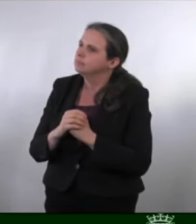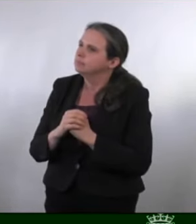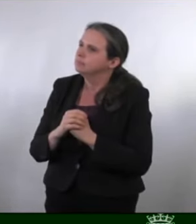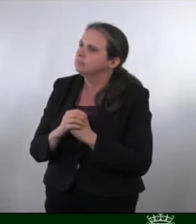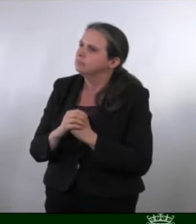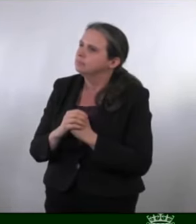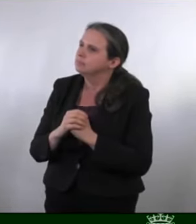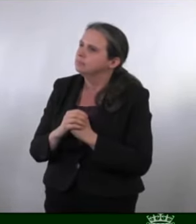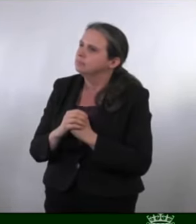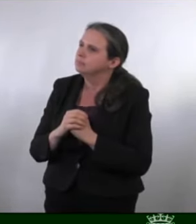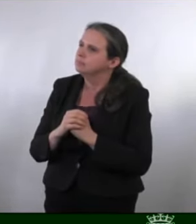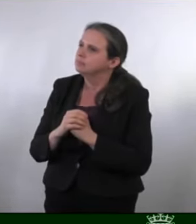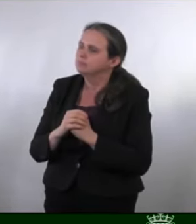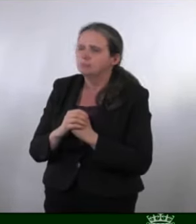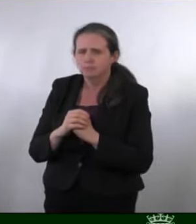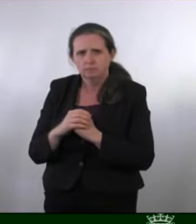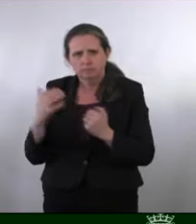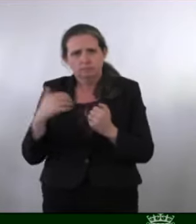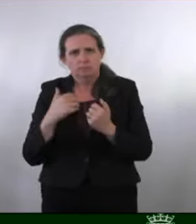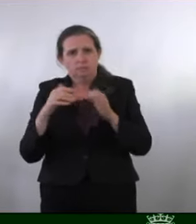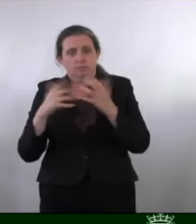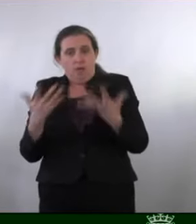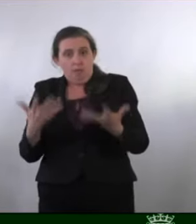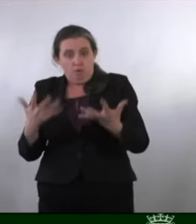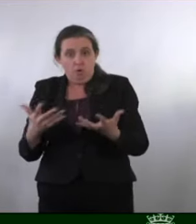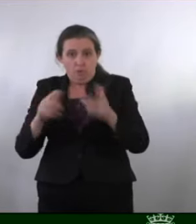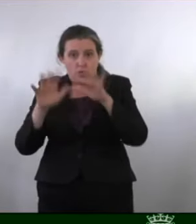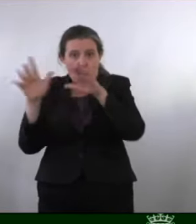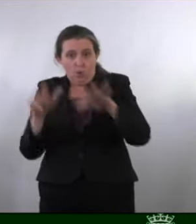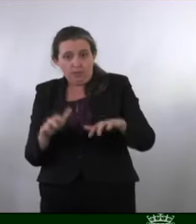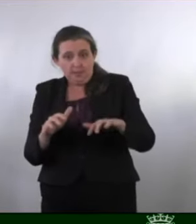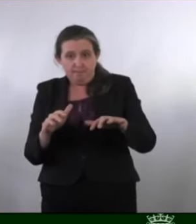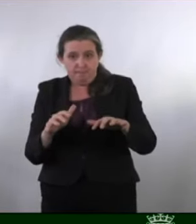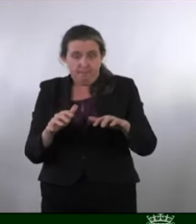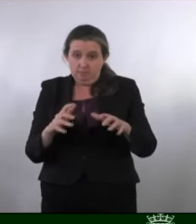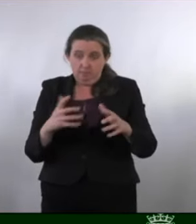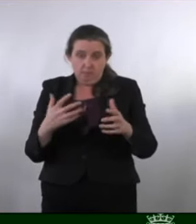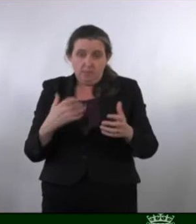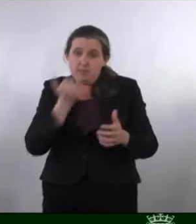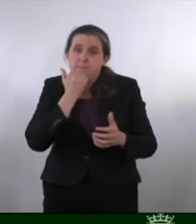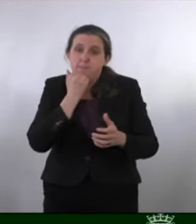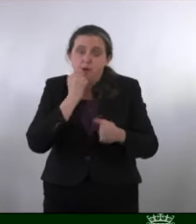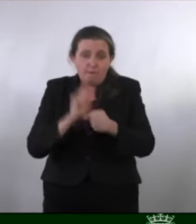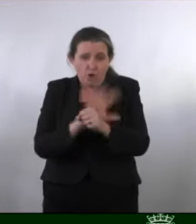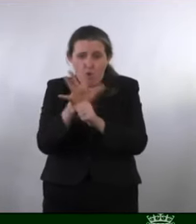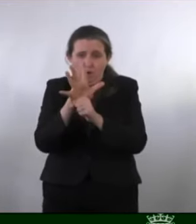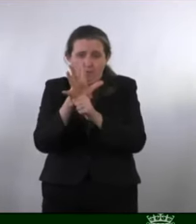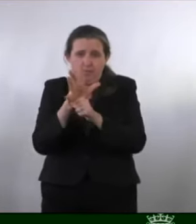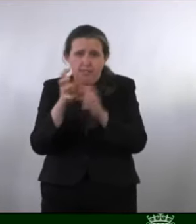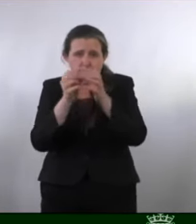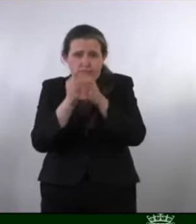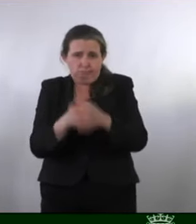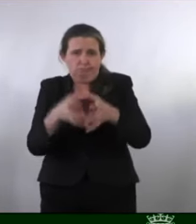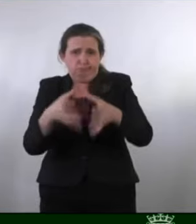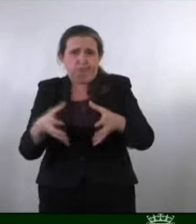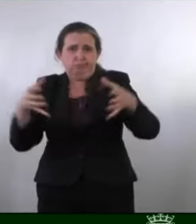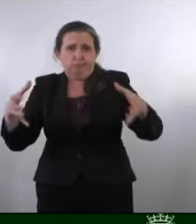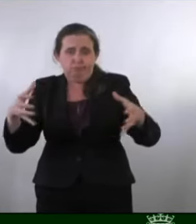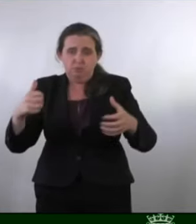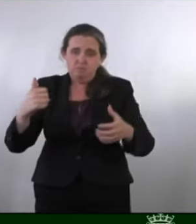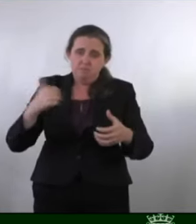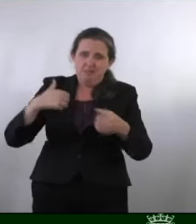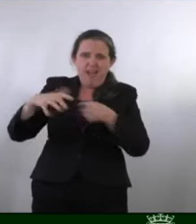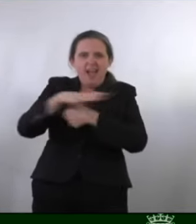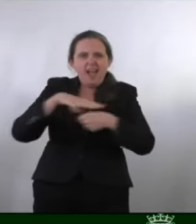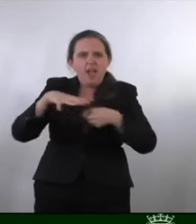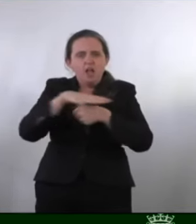capacity during this autumn surge in cases, including at the Royal Surrey Hospital in my constituency, and investing £3 billion into reducing wait